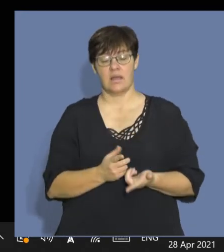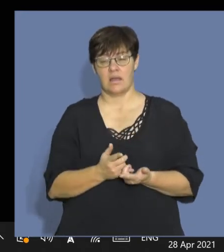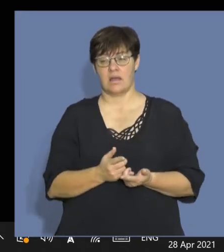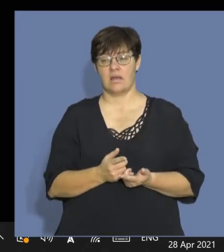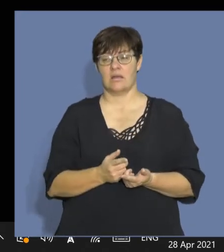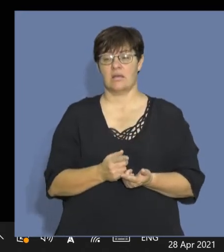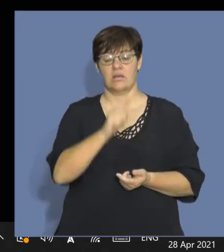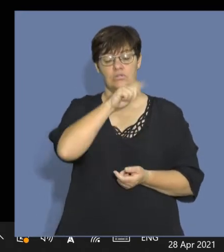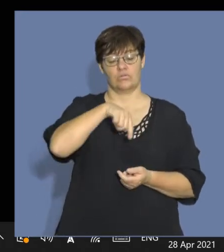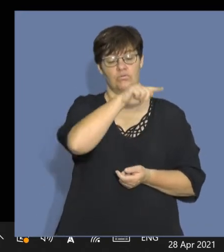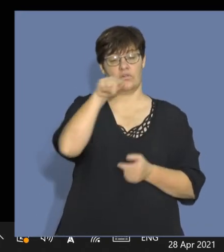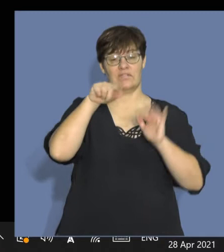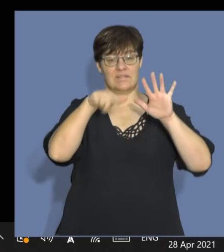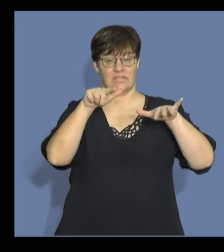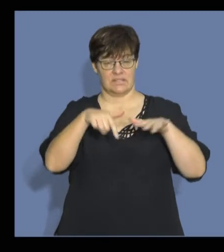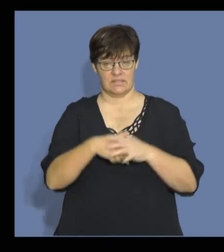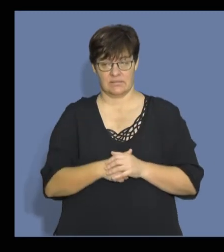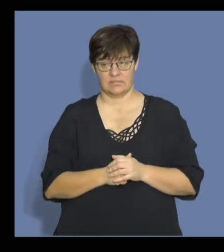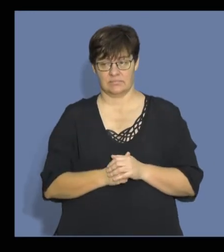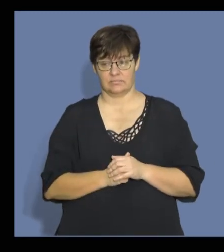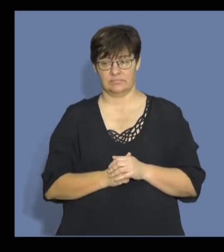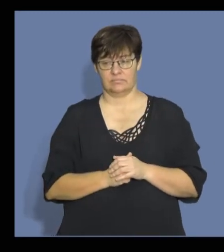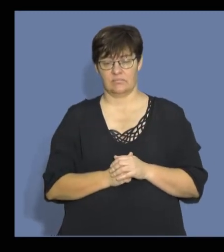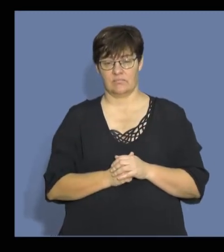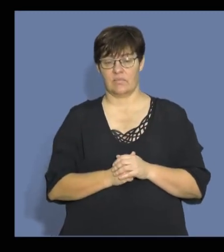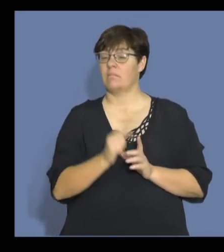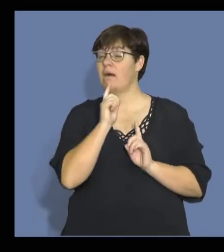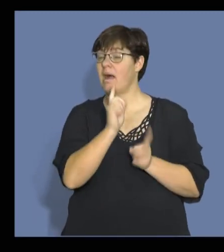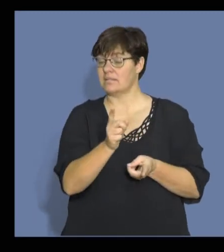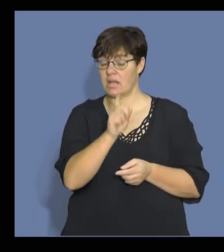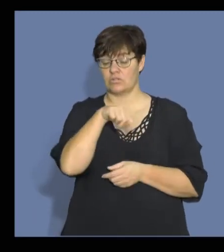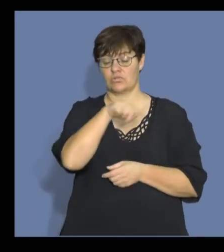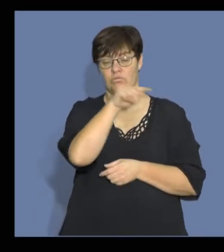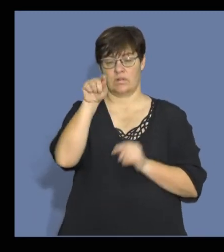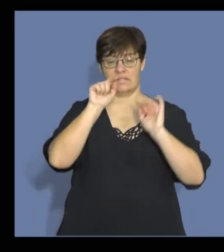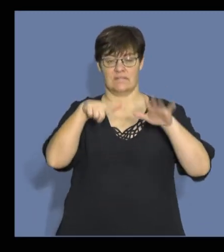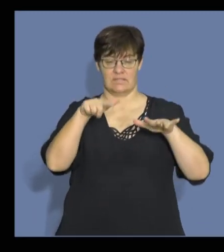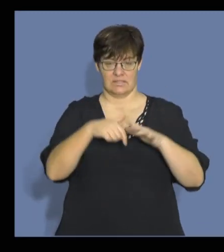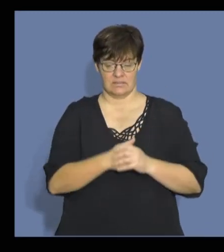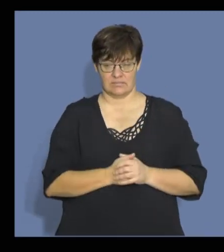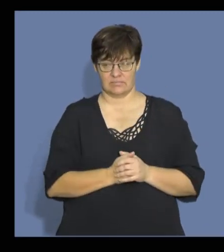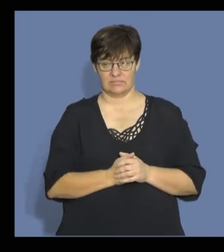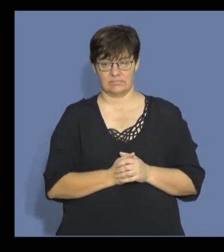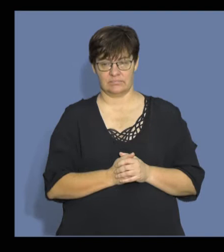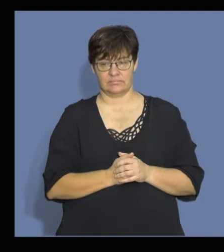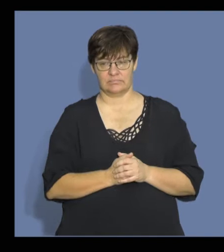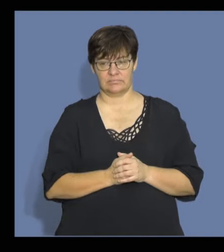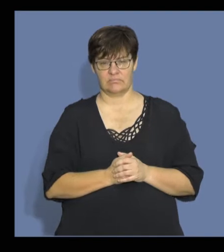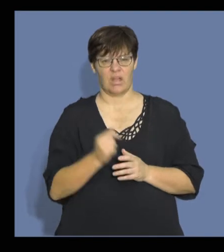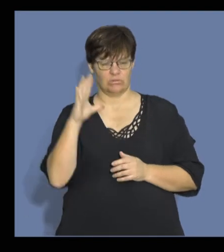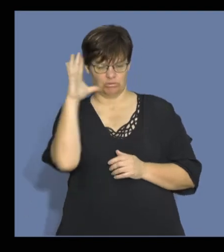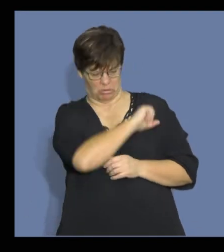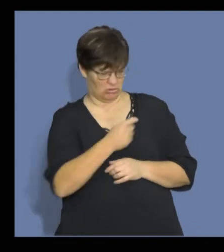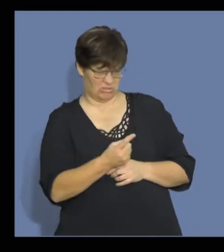that I get is the square root of 17. And so my answer is the square root of 17. It